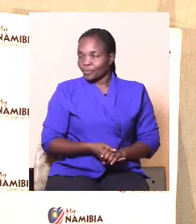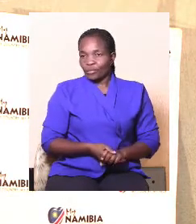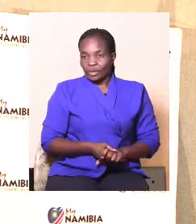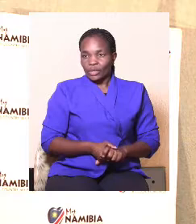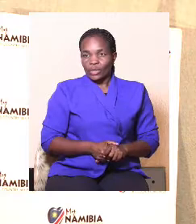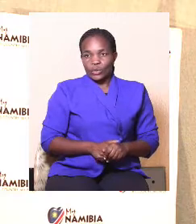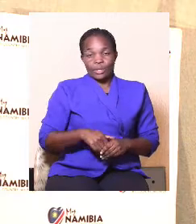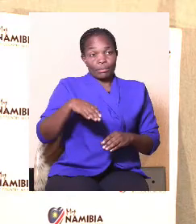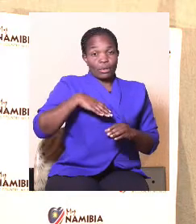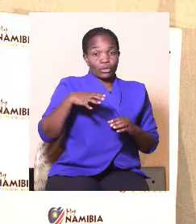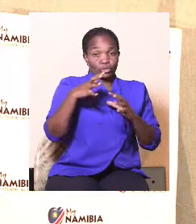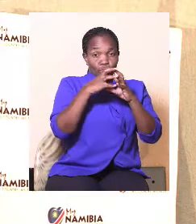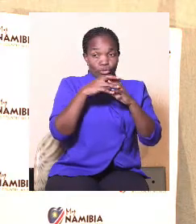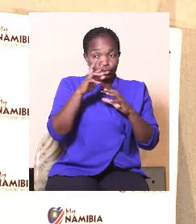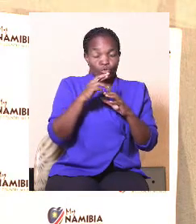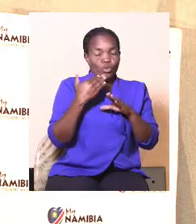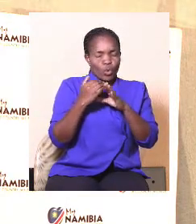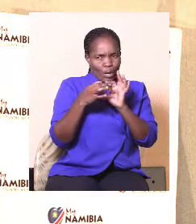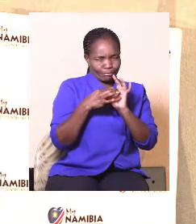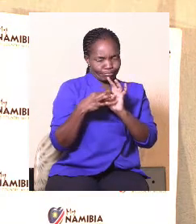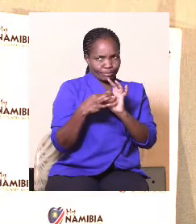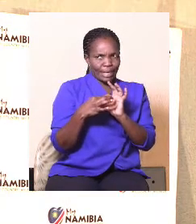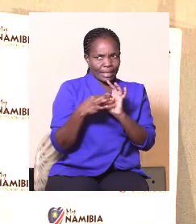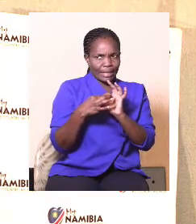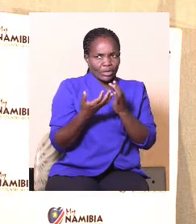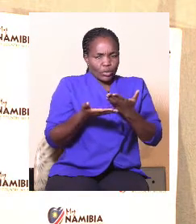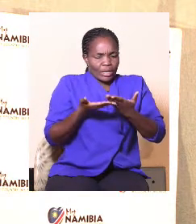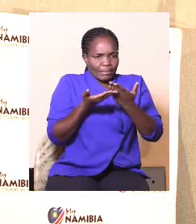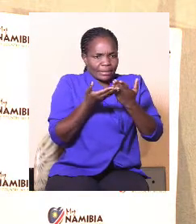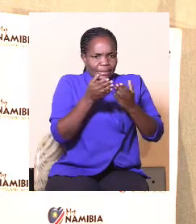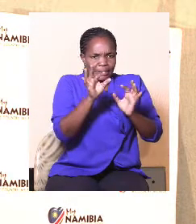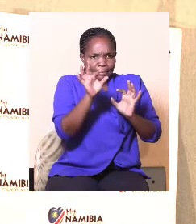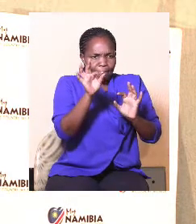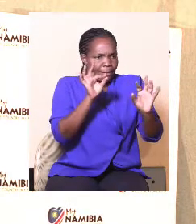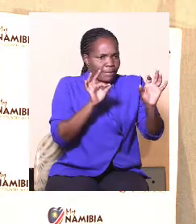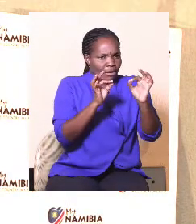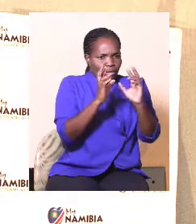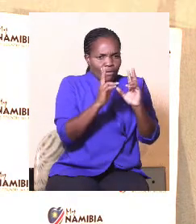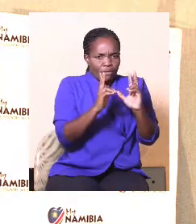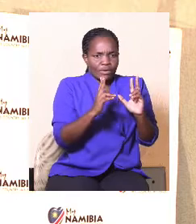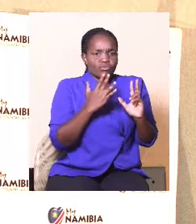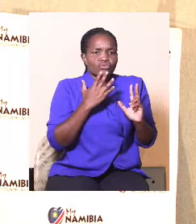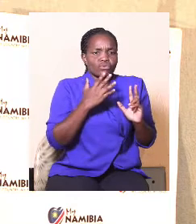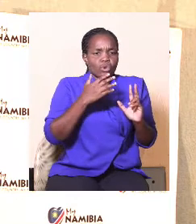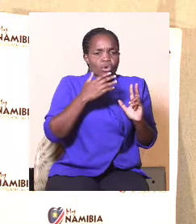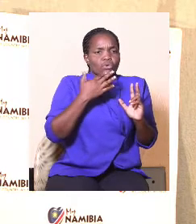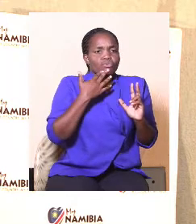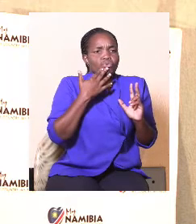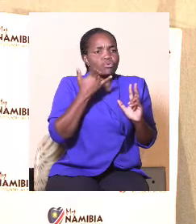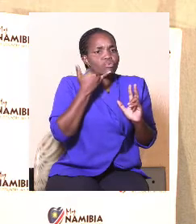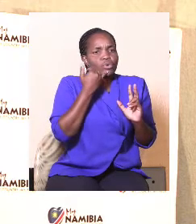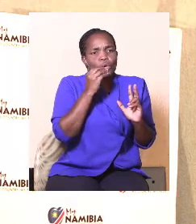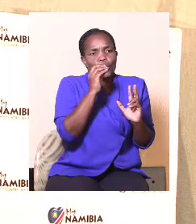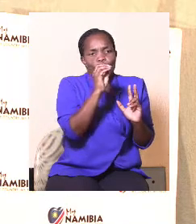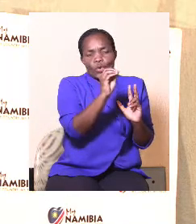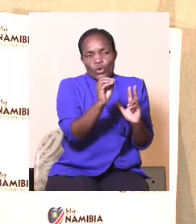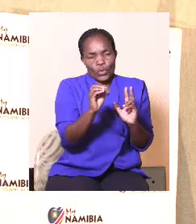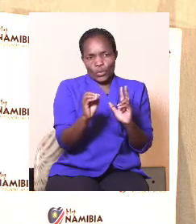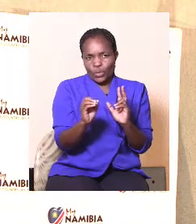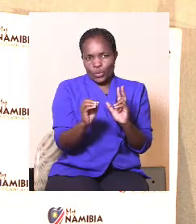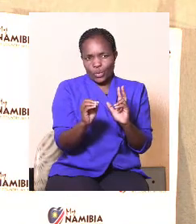to disseminate this information, and secondly to help us identify those Namibians who will not be able to get their wallets through